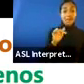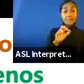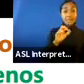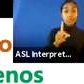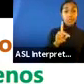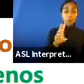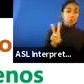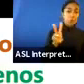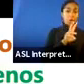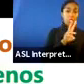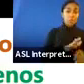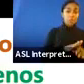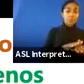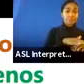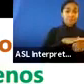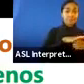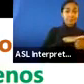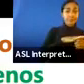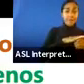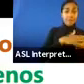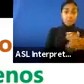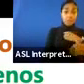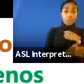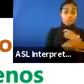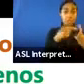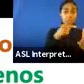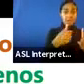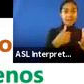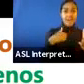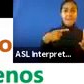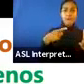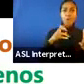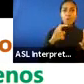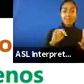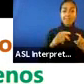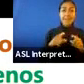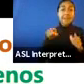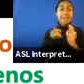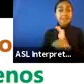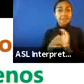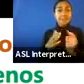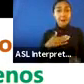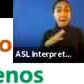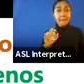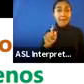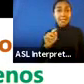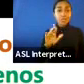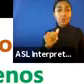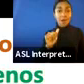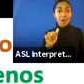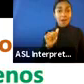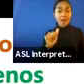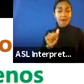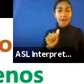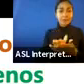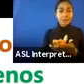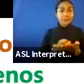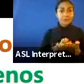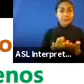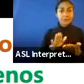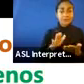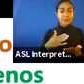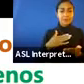that has a protein that kills my bacteria and cleanses the vector of me. Who am I?